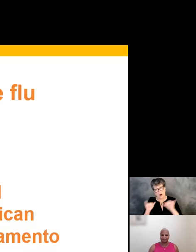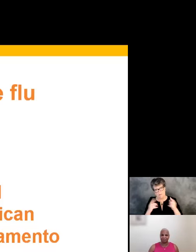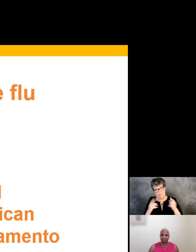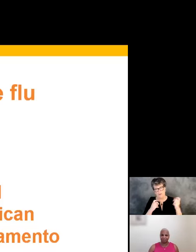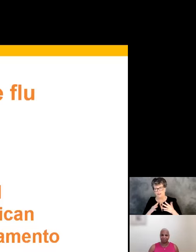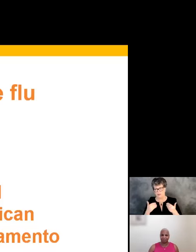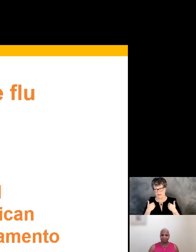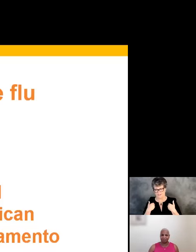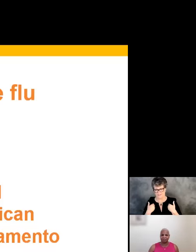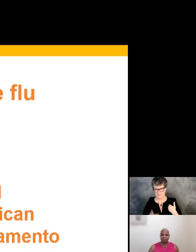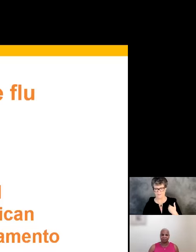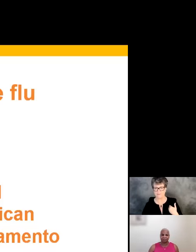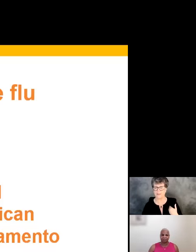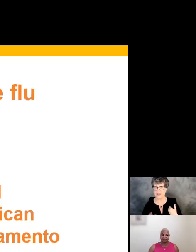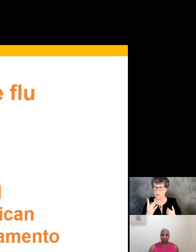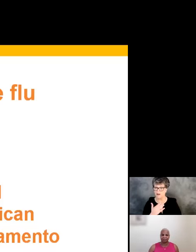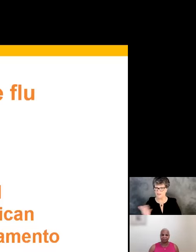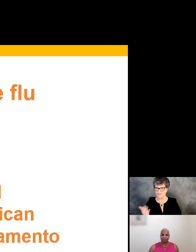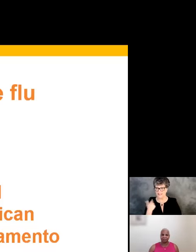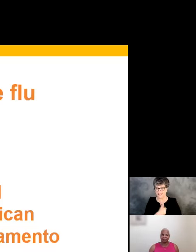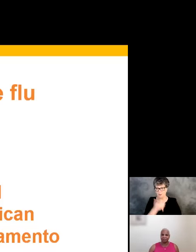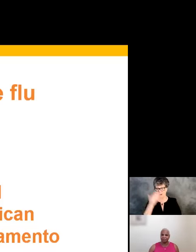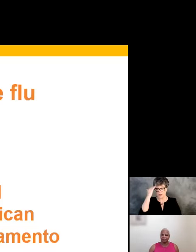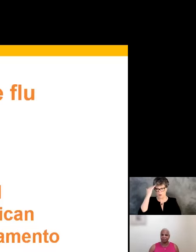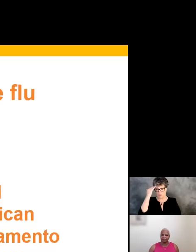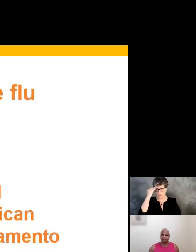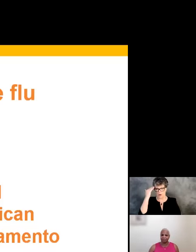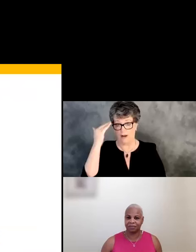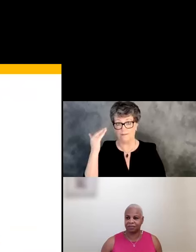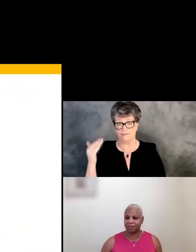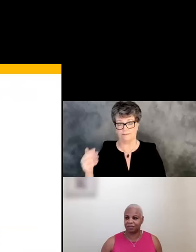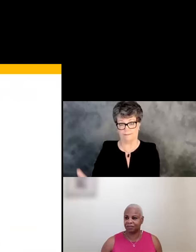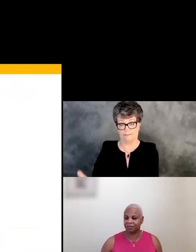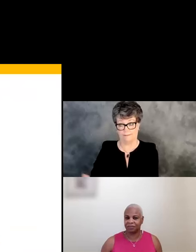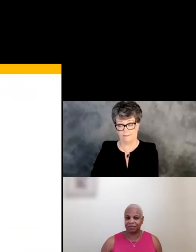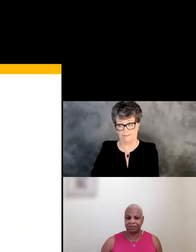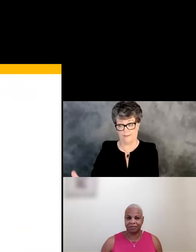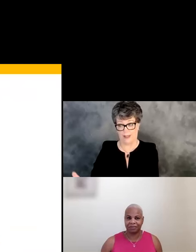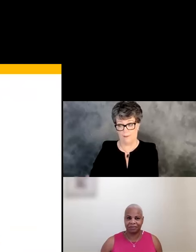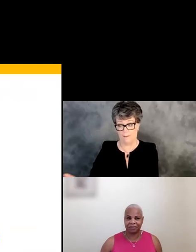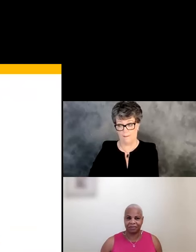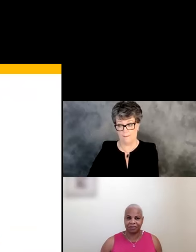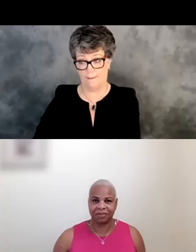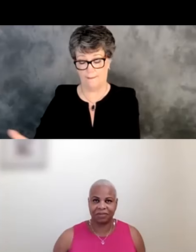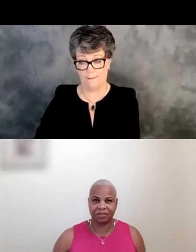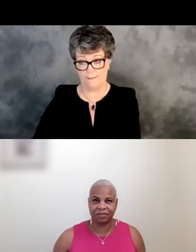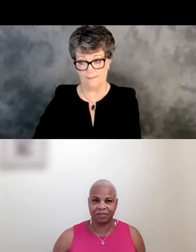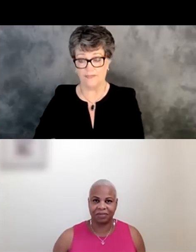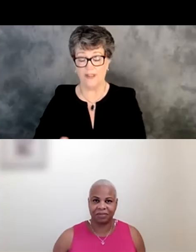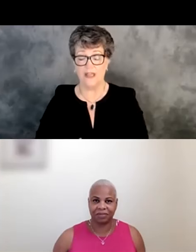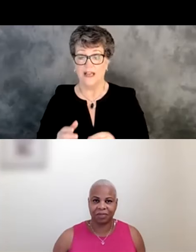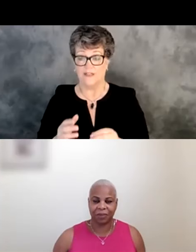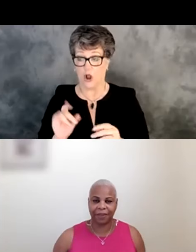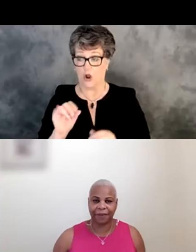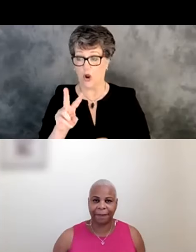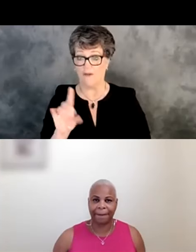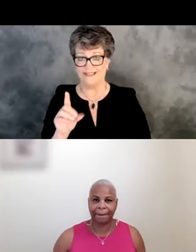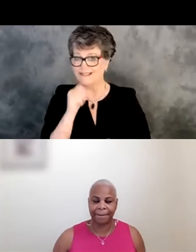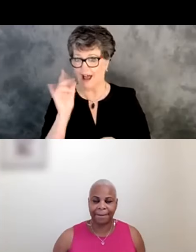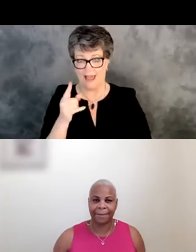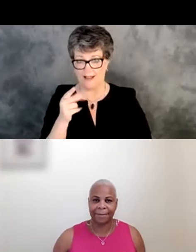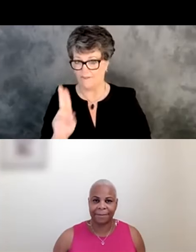And one of the things that we know is that COVID is not like the flu. I think that that's a really resounding point